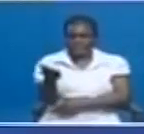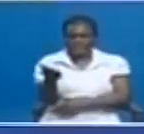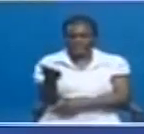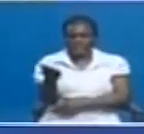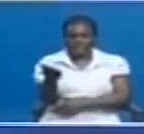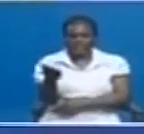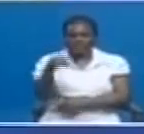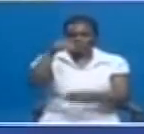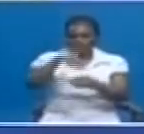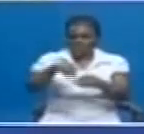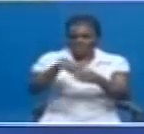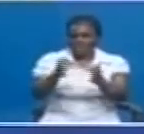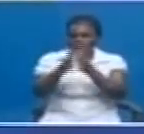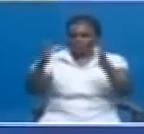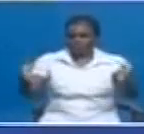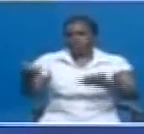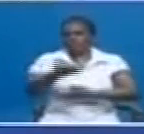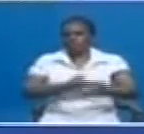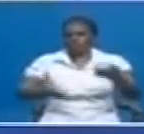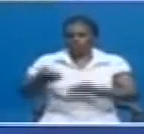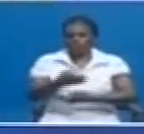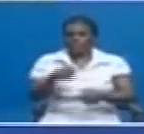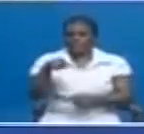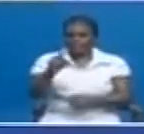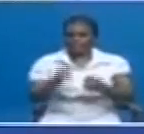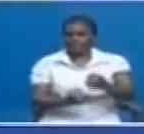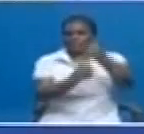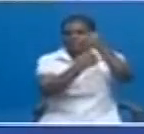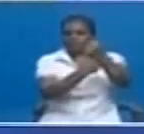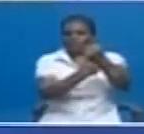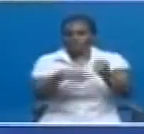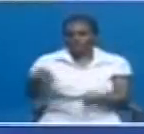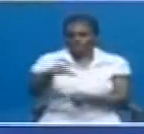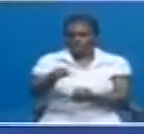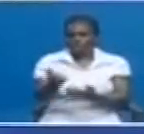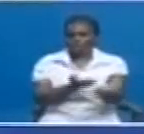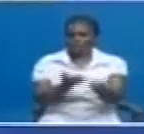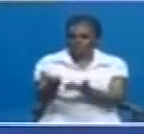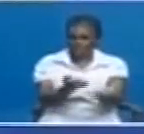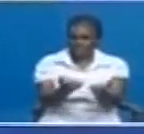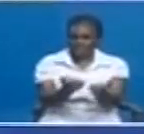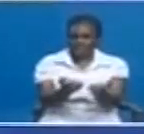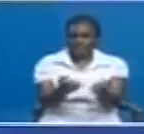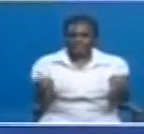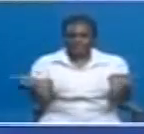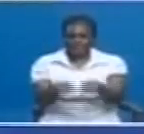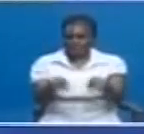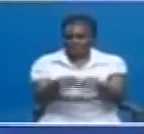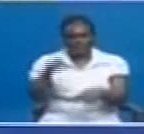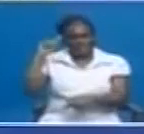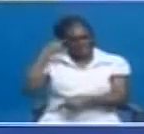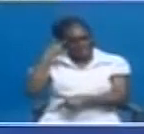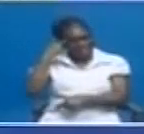intrinsically shaped within a wide sphere of the economy. Yep. They are supporting local businesses throughout. And I do think